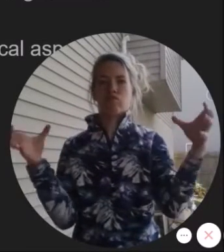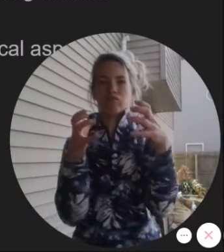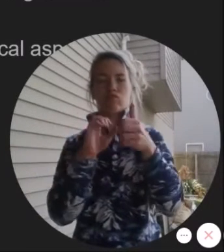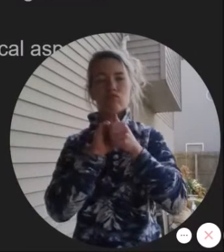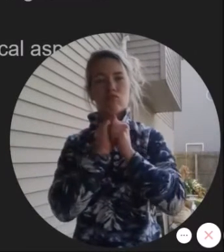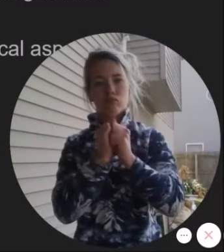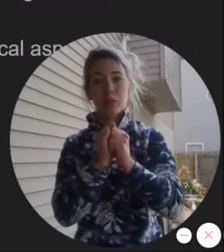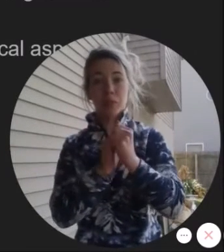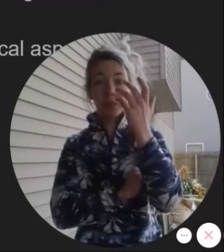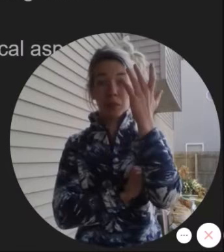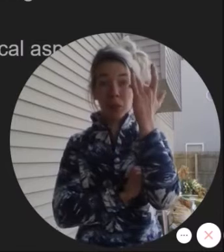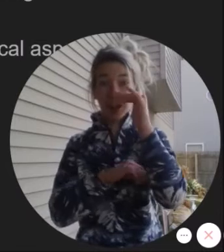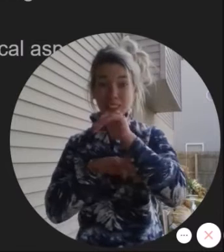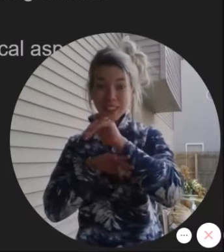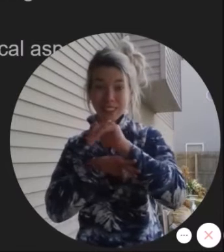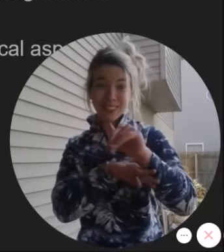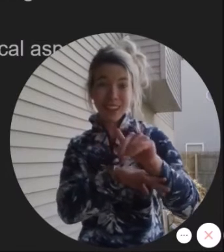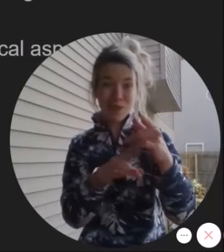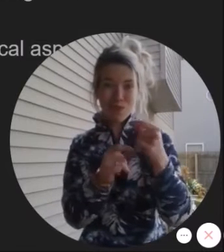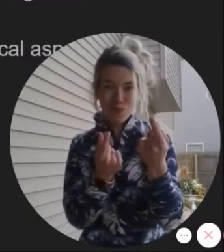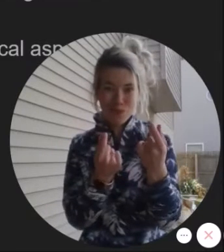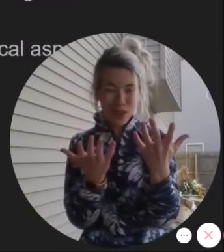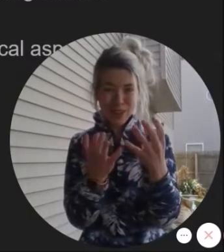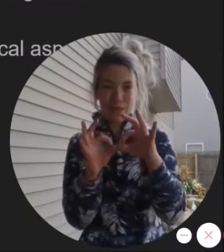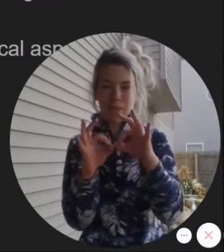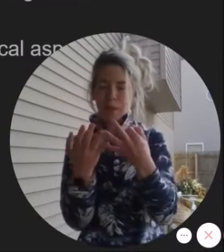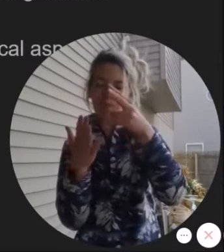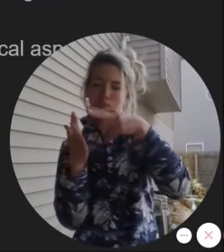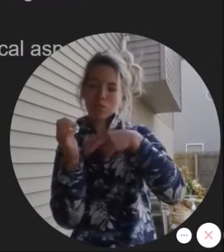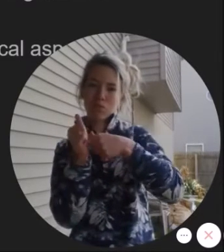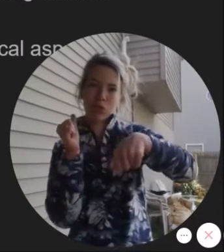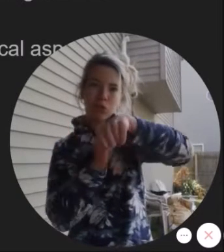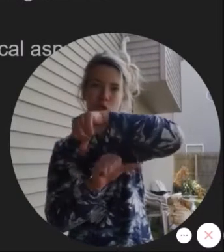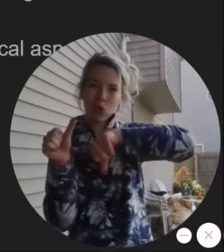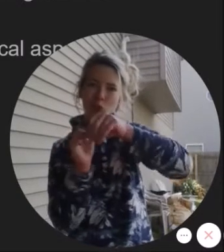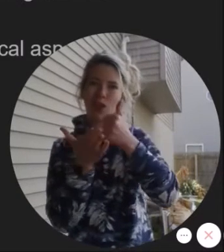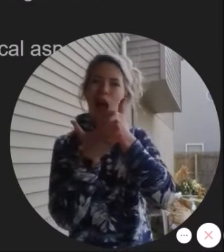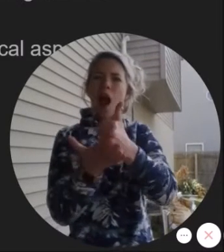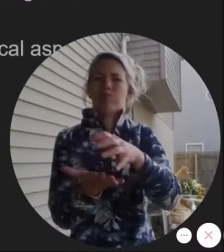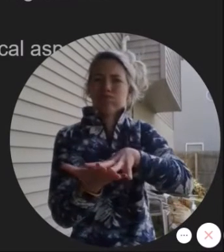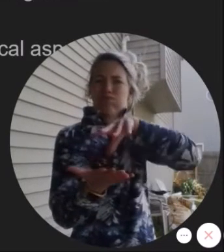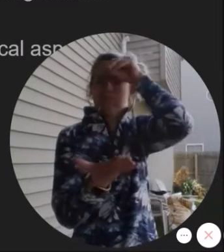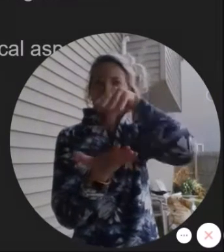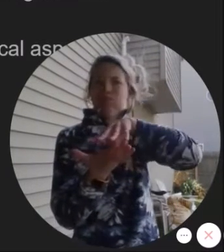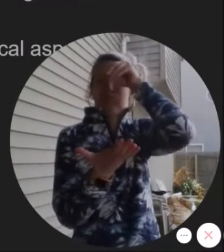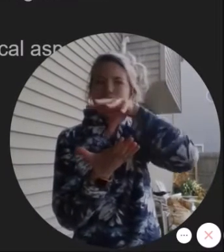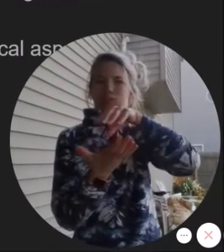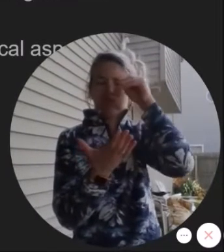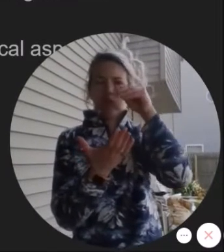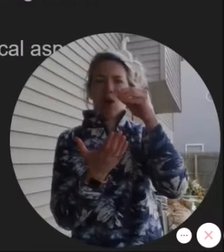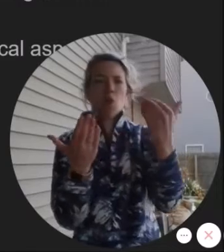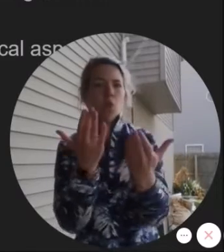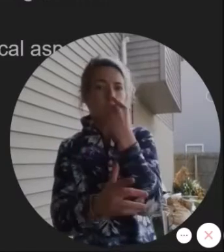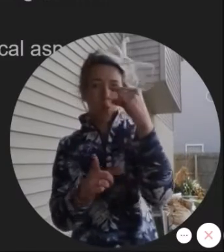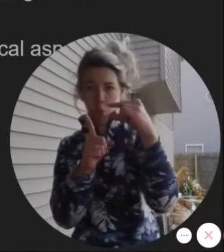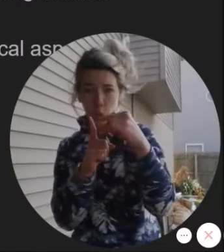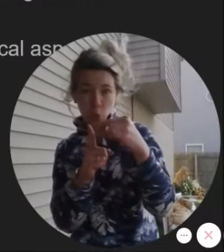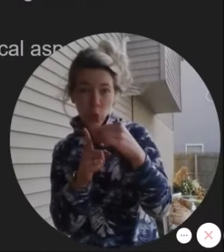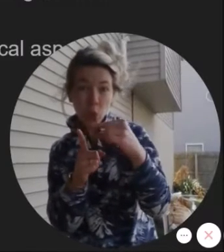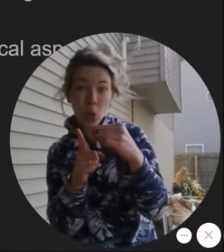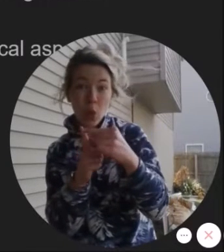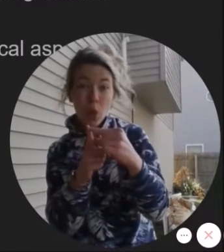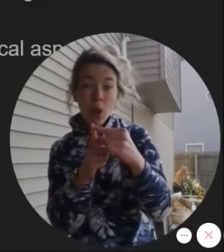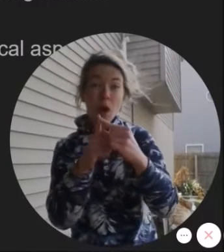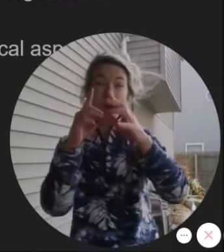is known to make people more smart and to bond people together because every night families would read the book to each other. And it helped many people learn